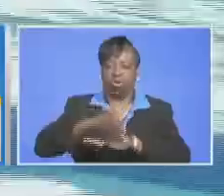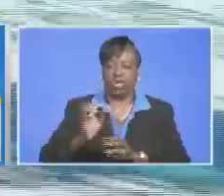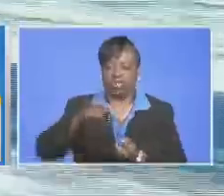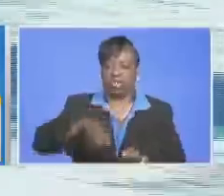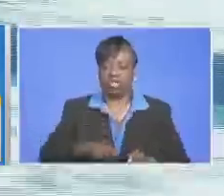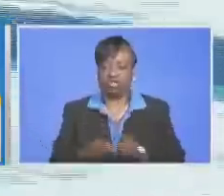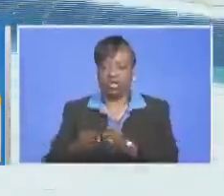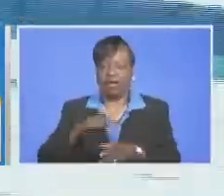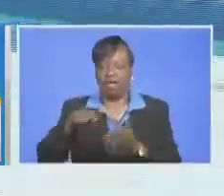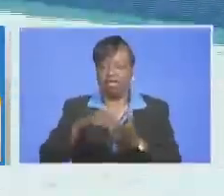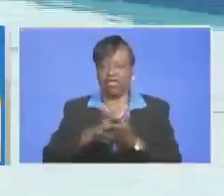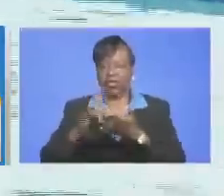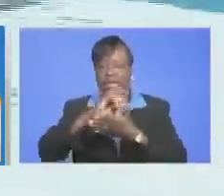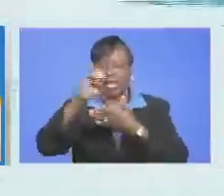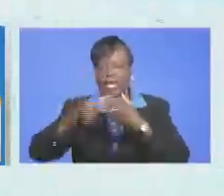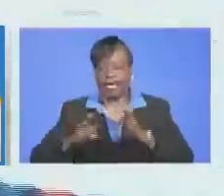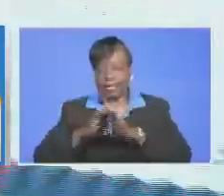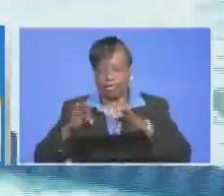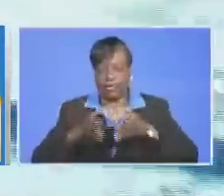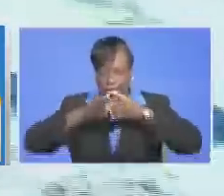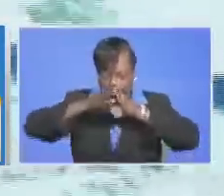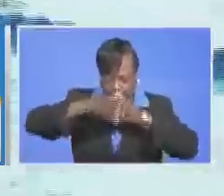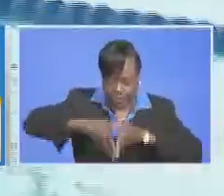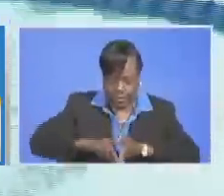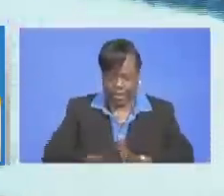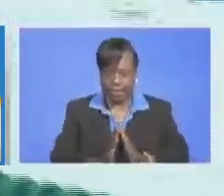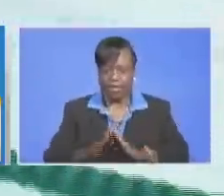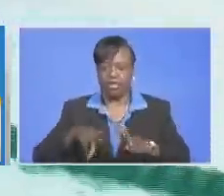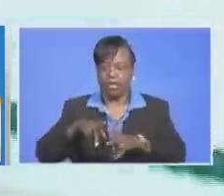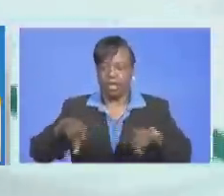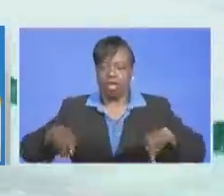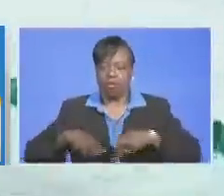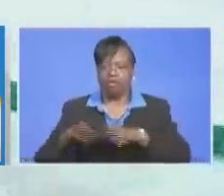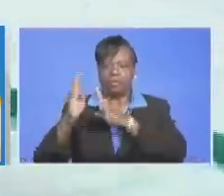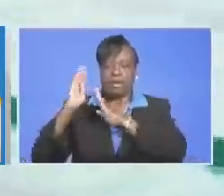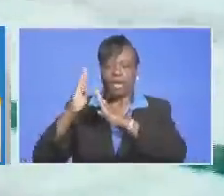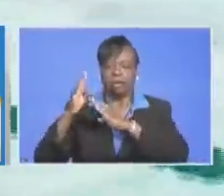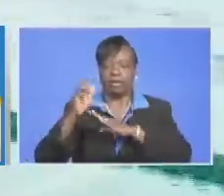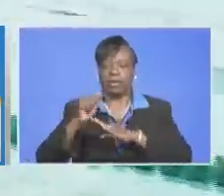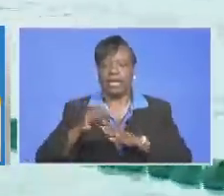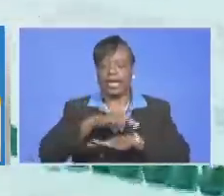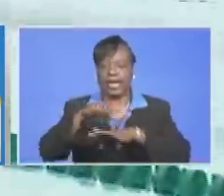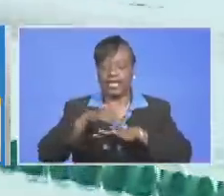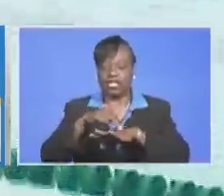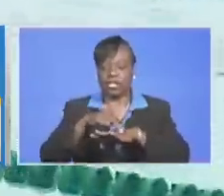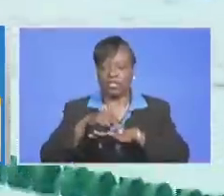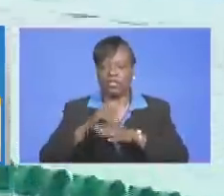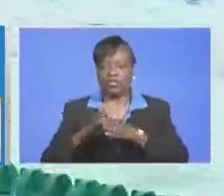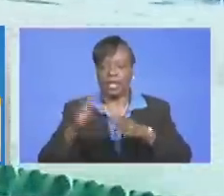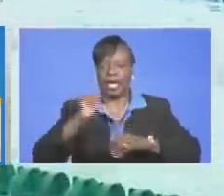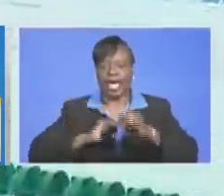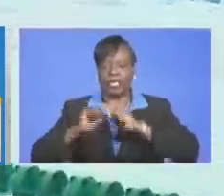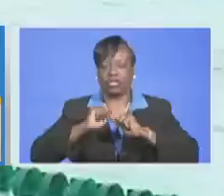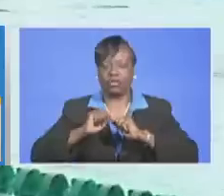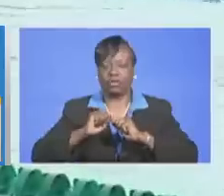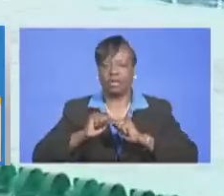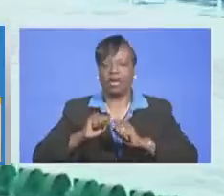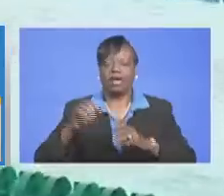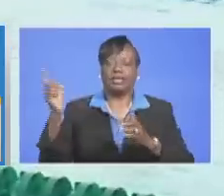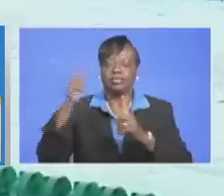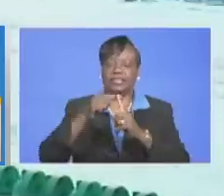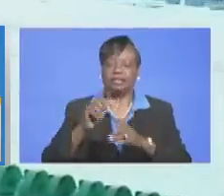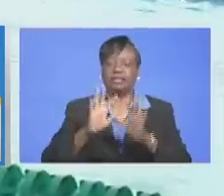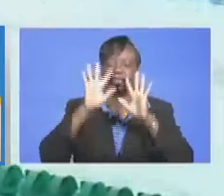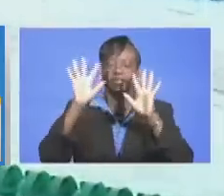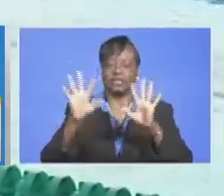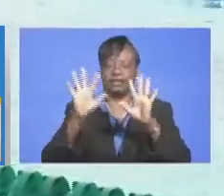this weekend, swimmers diving in the pool for the Bahamas Aquatics Federation Nationals. Action there runs until Sunday at the Betty